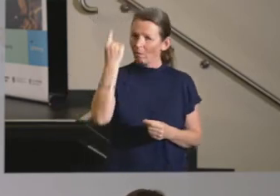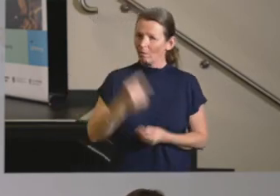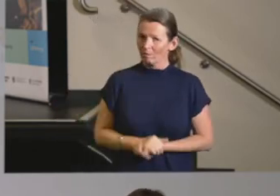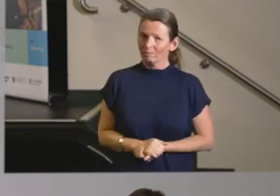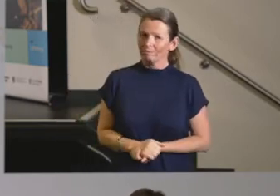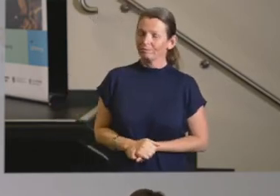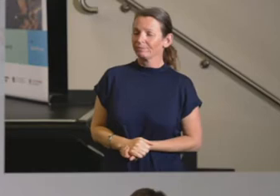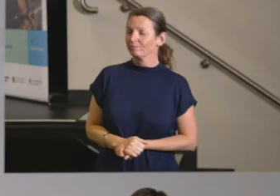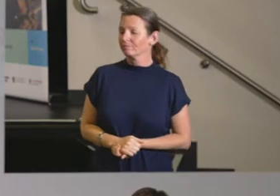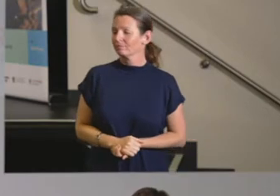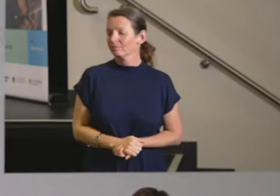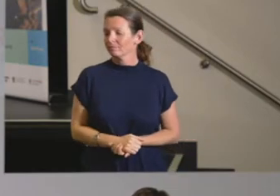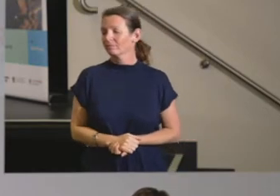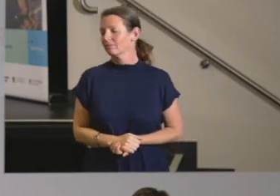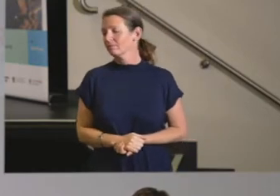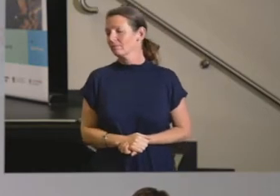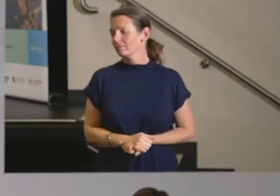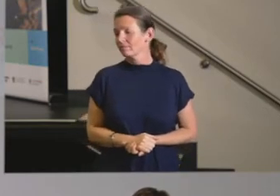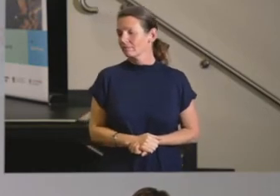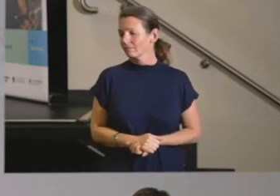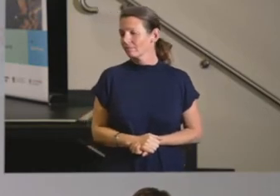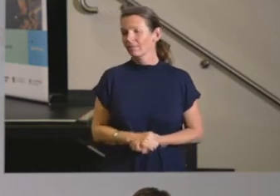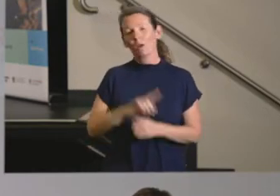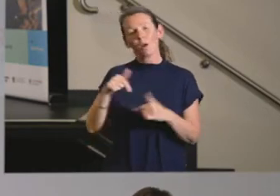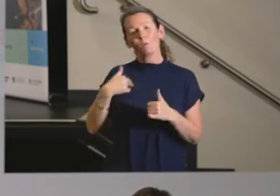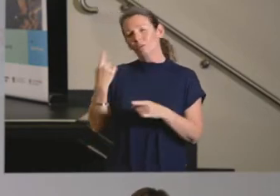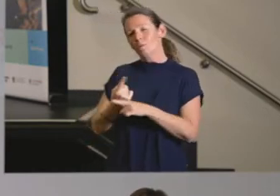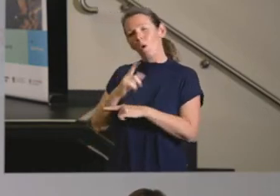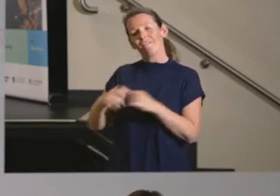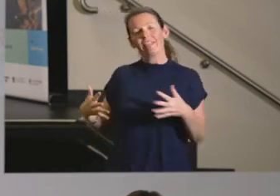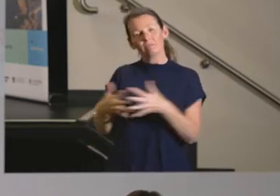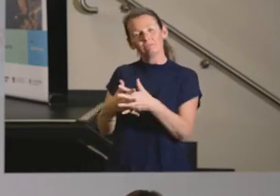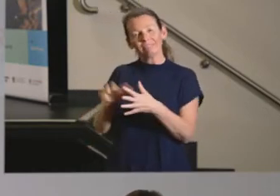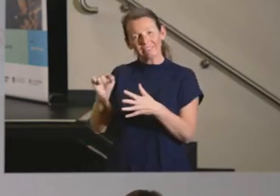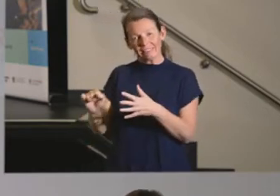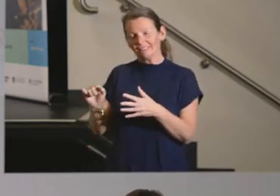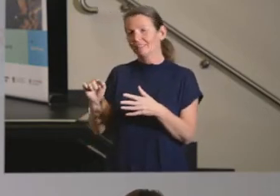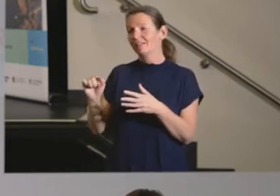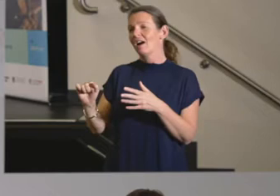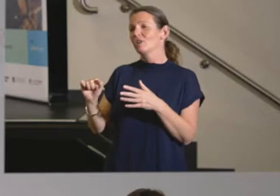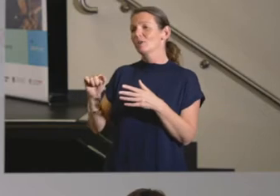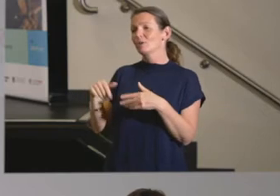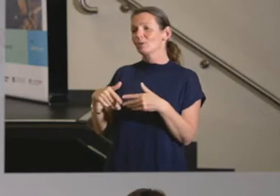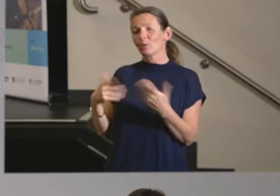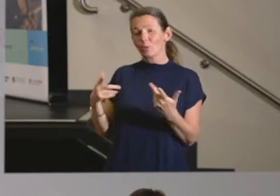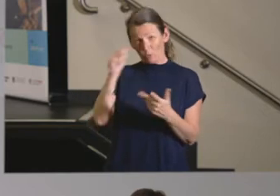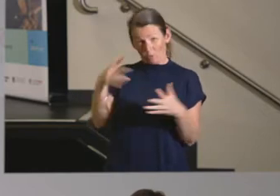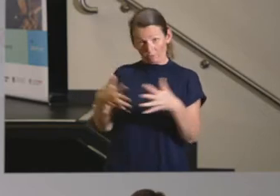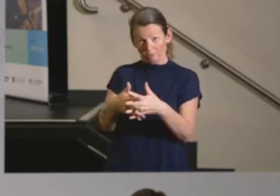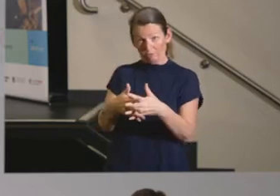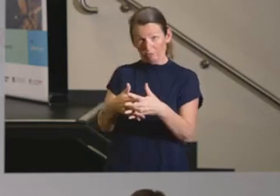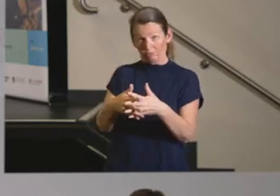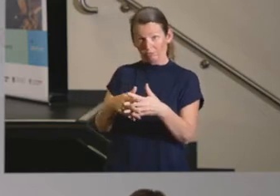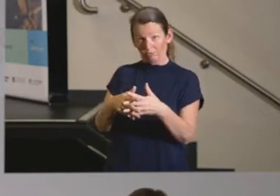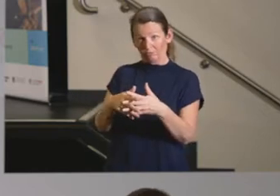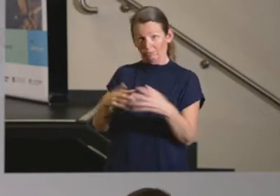And so this issue that we often talk about as intersectionality, you know, really has an important